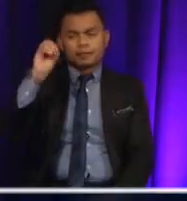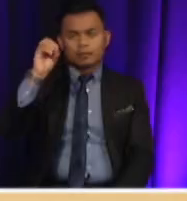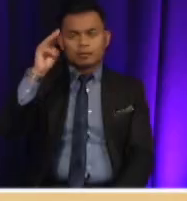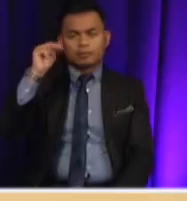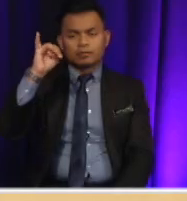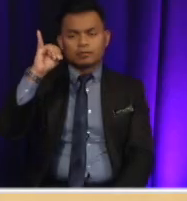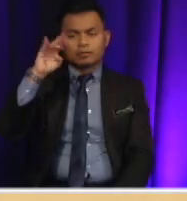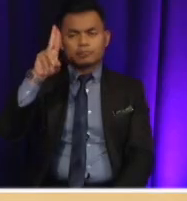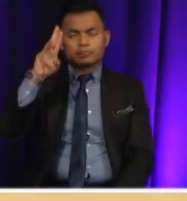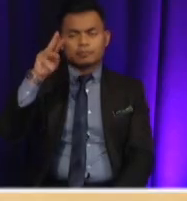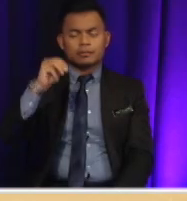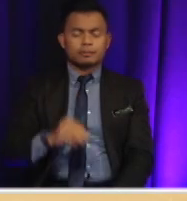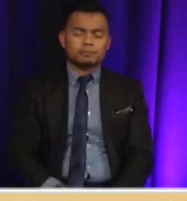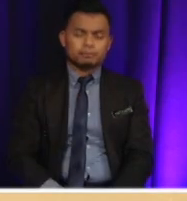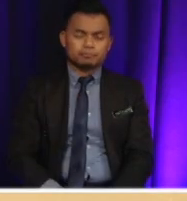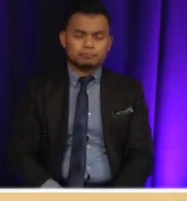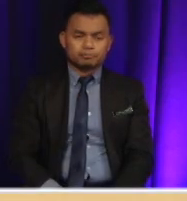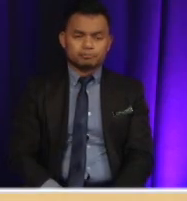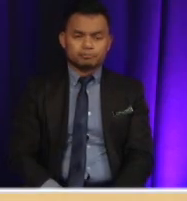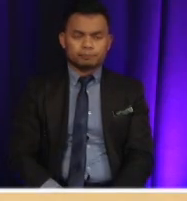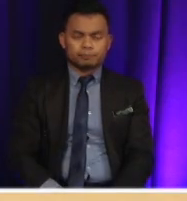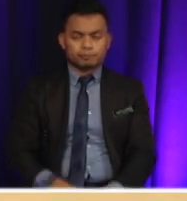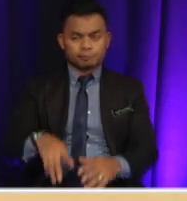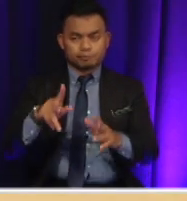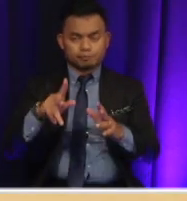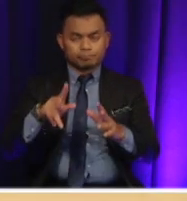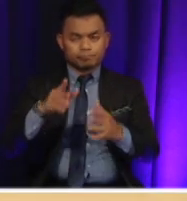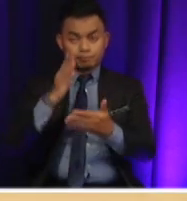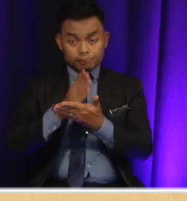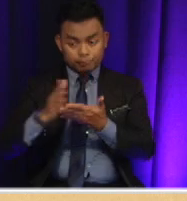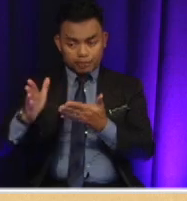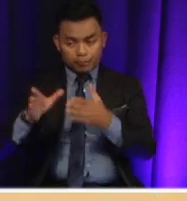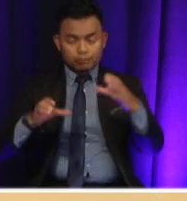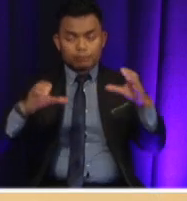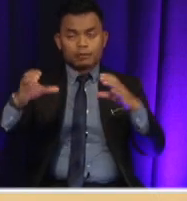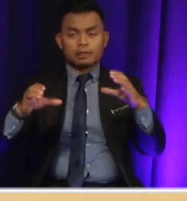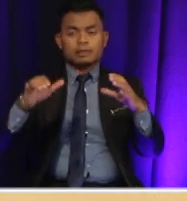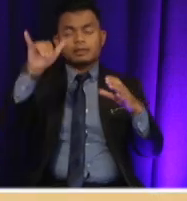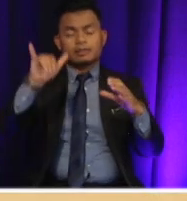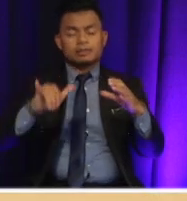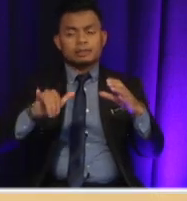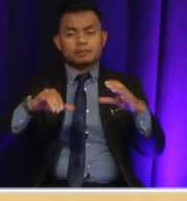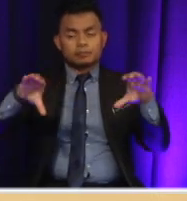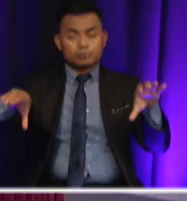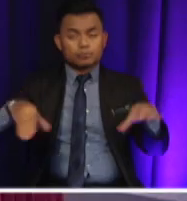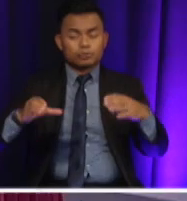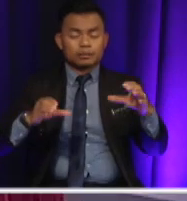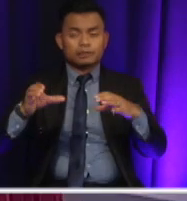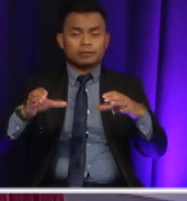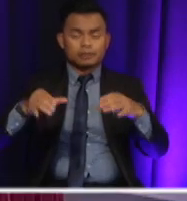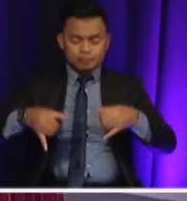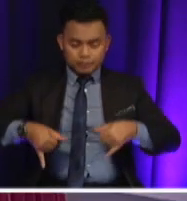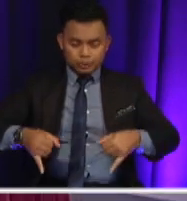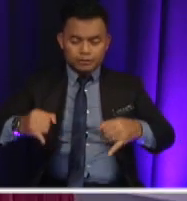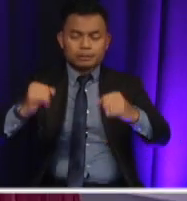but it's related to a part of a car that moves the car or makes the car look pretty,